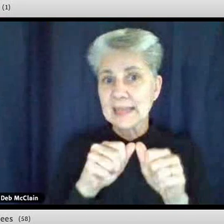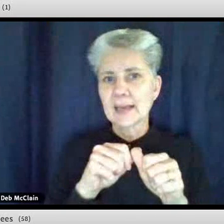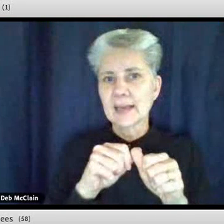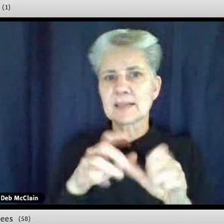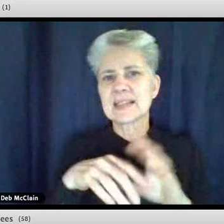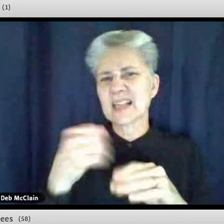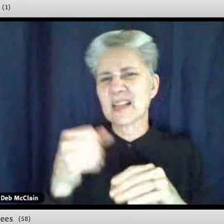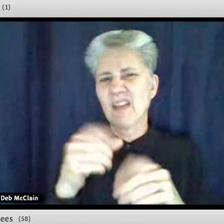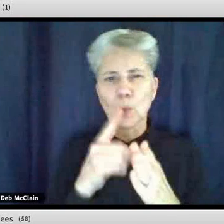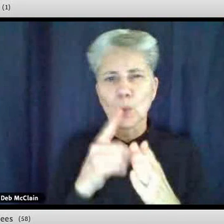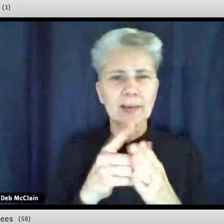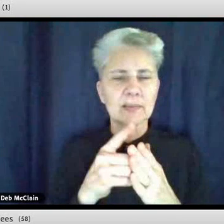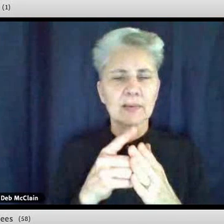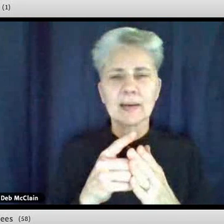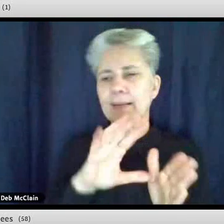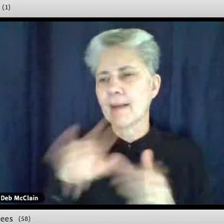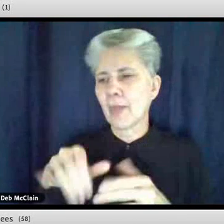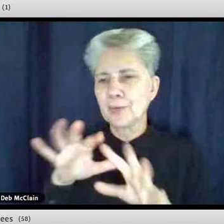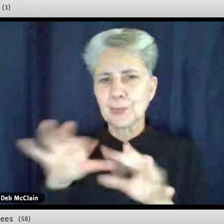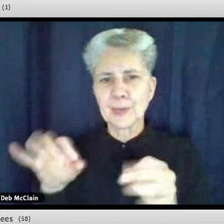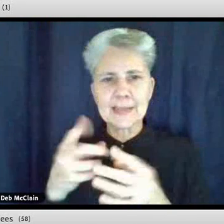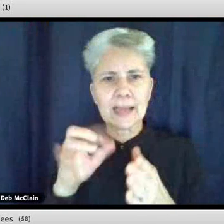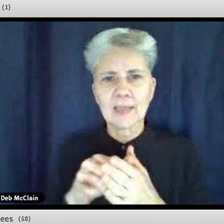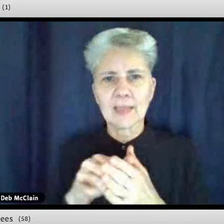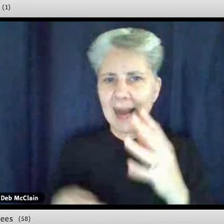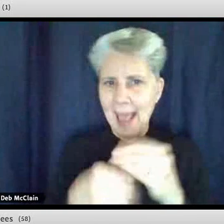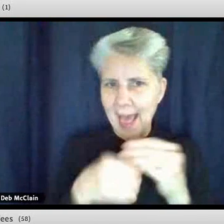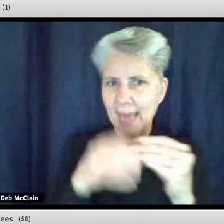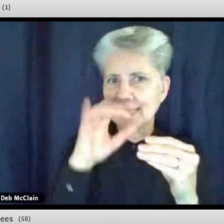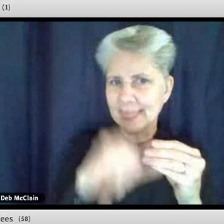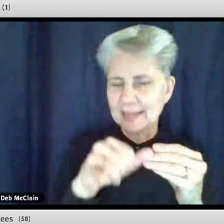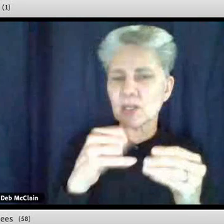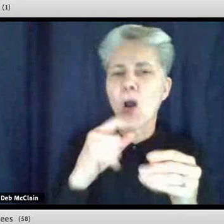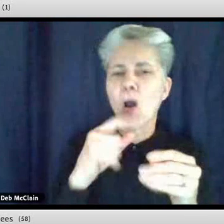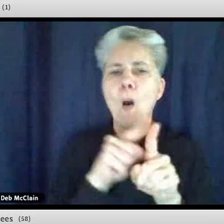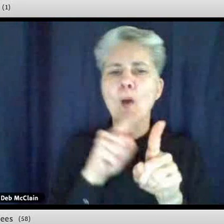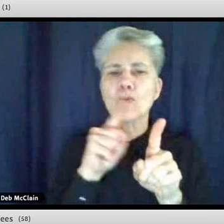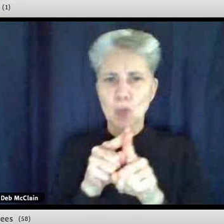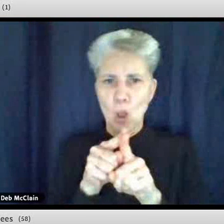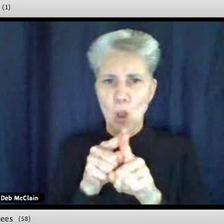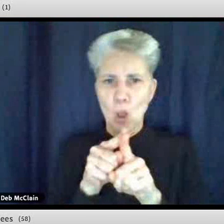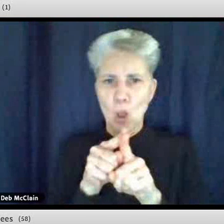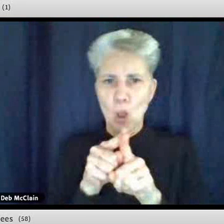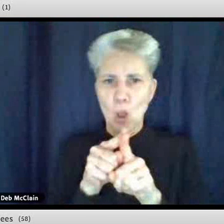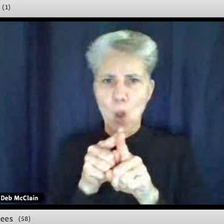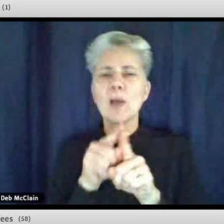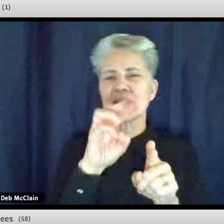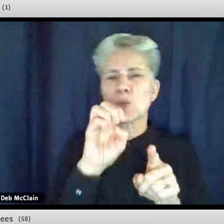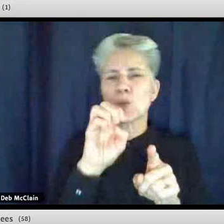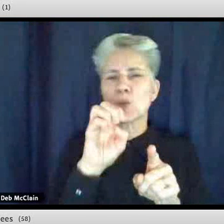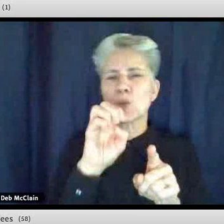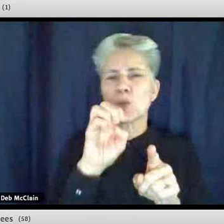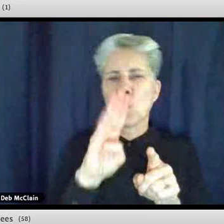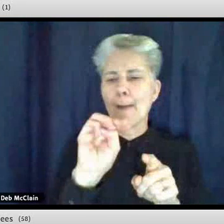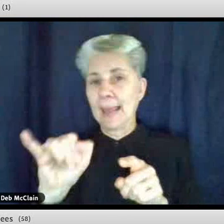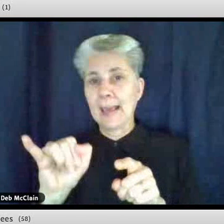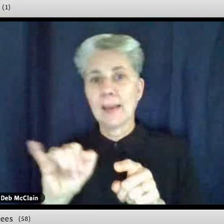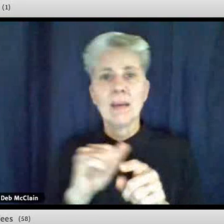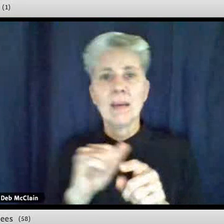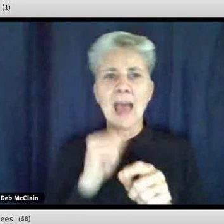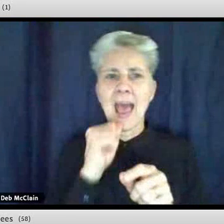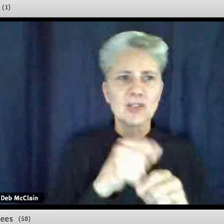Also, you can look at different people checking sites. And again, this is outside of our directories, outside of checking degrees and different things like that.